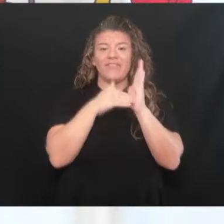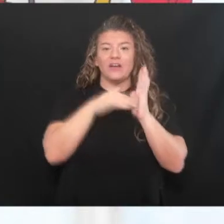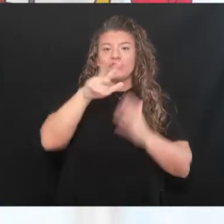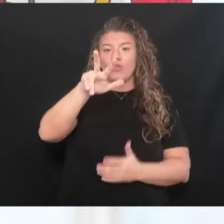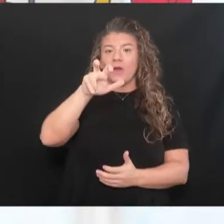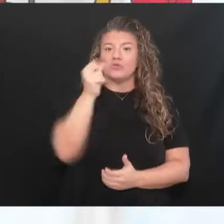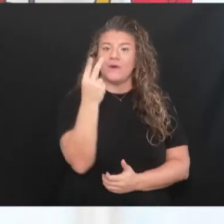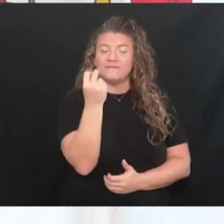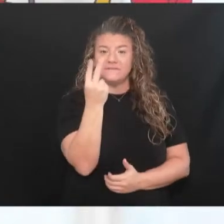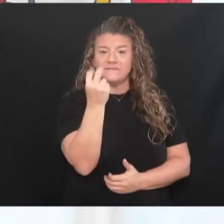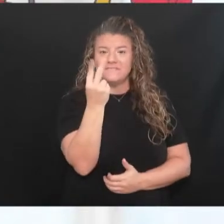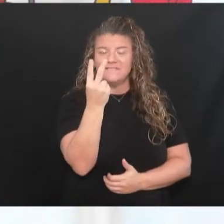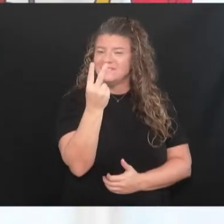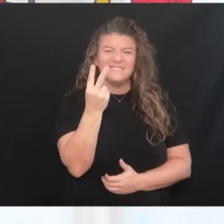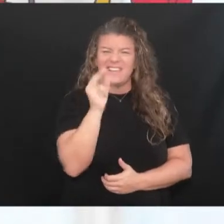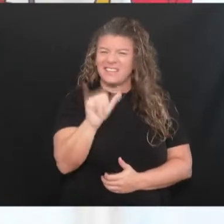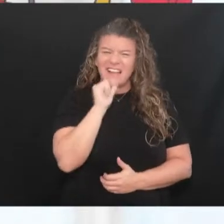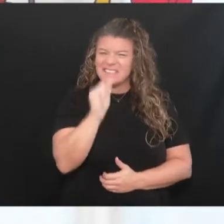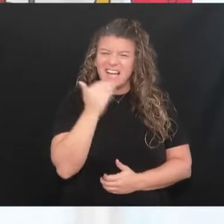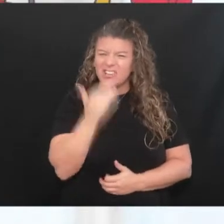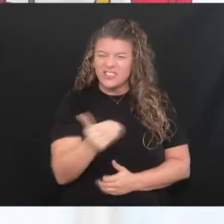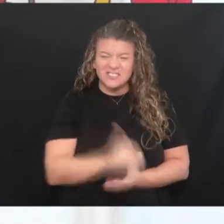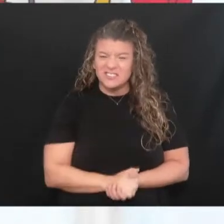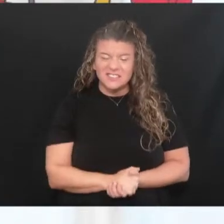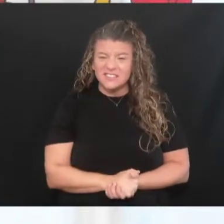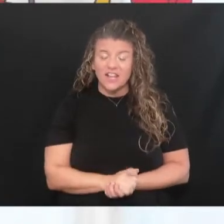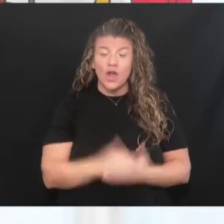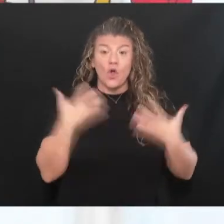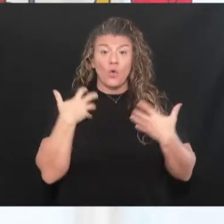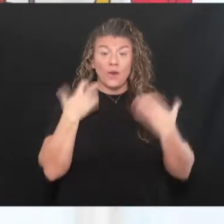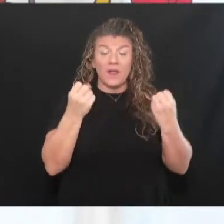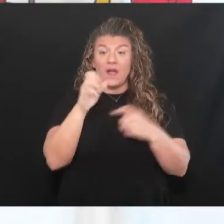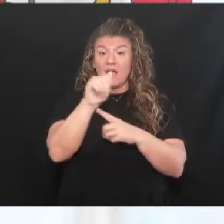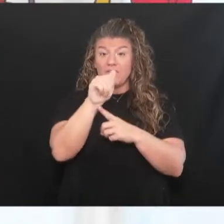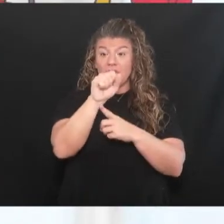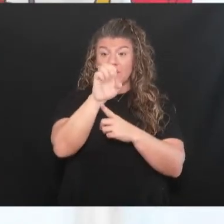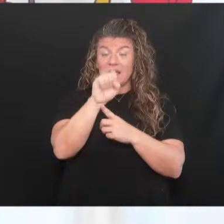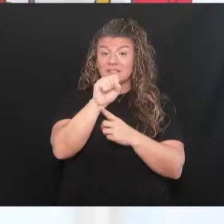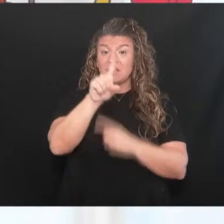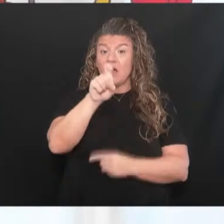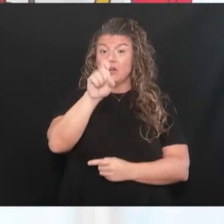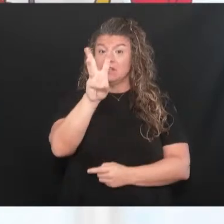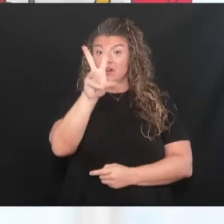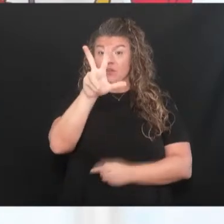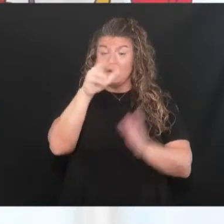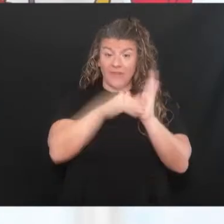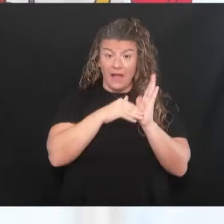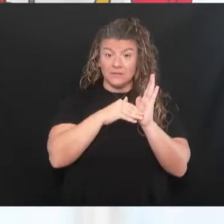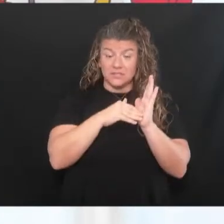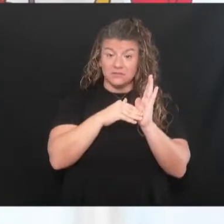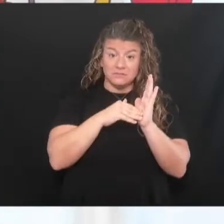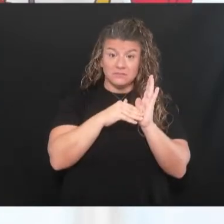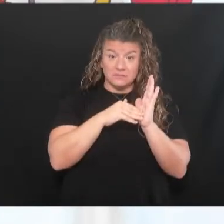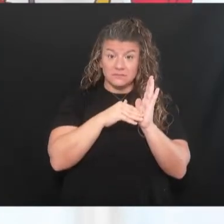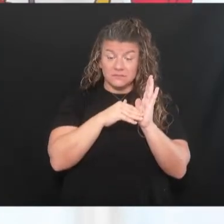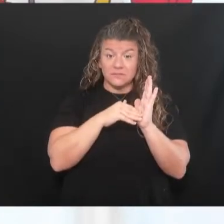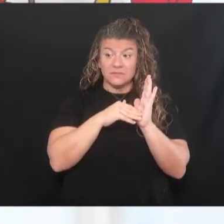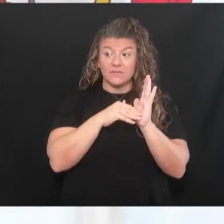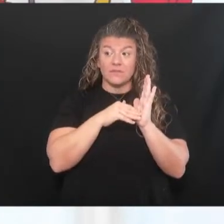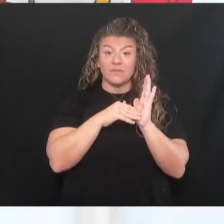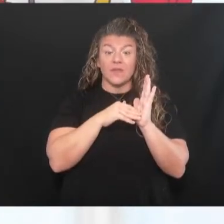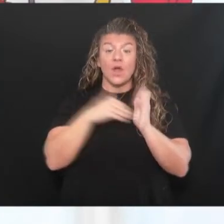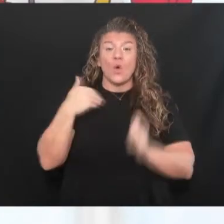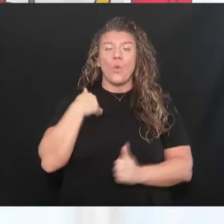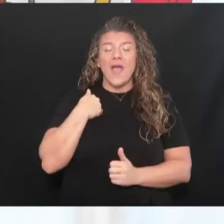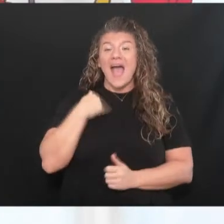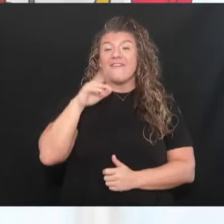5,312. That's no good. We've recovered cases of 163,000 and change. We